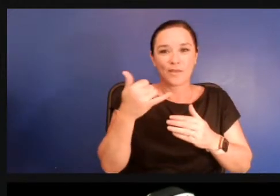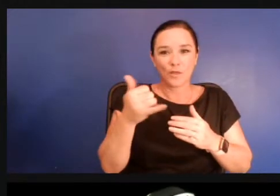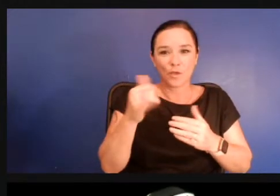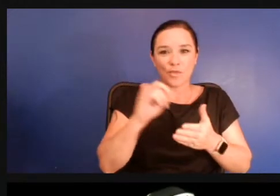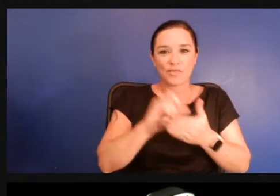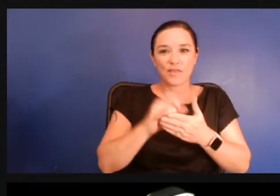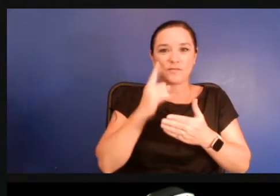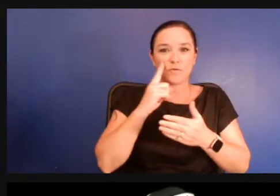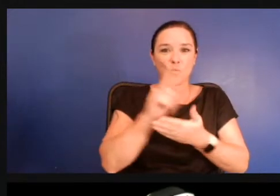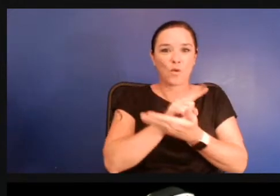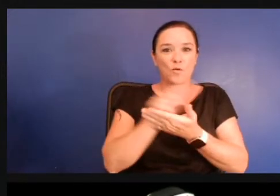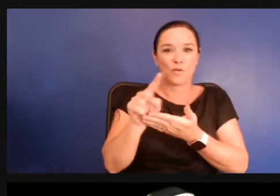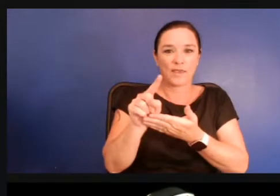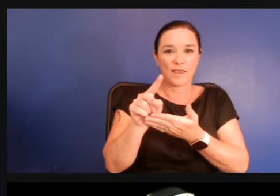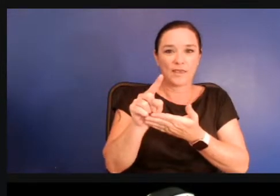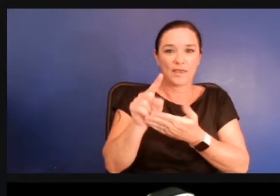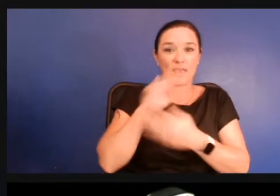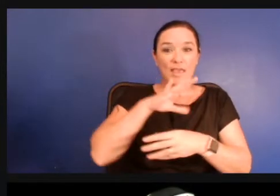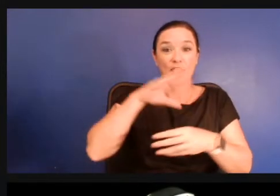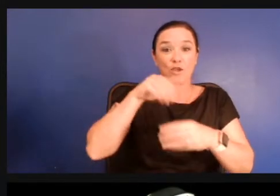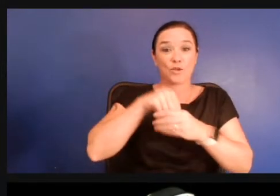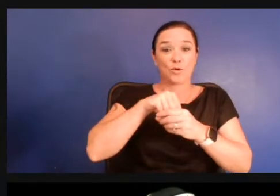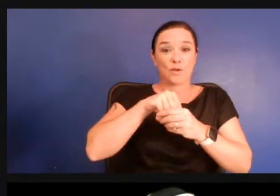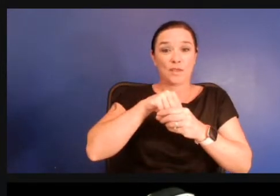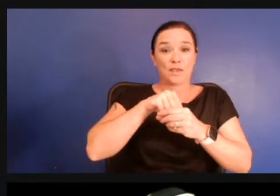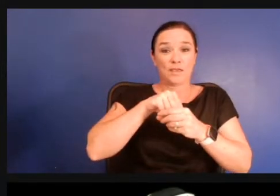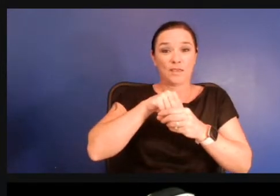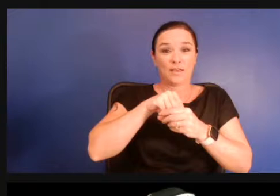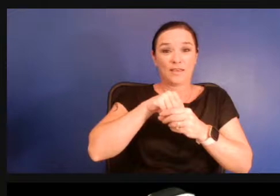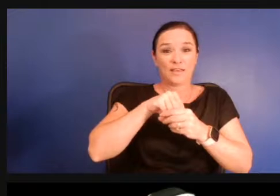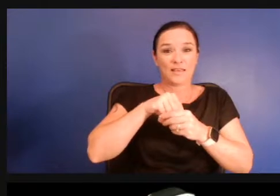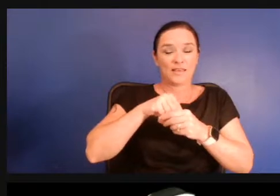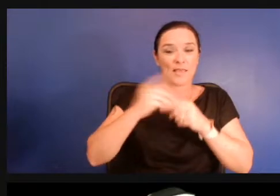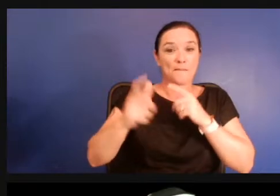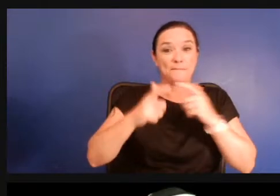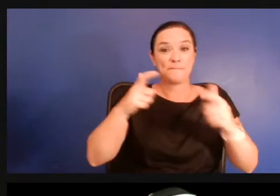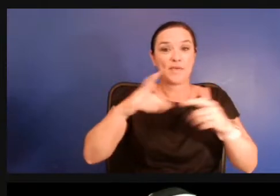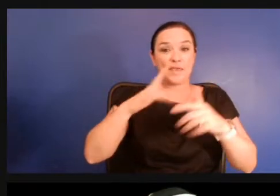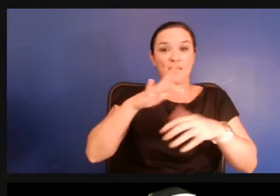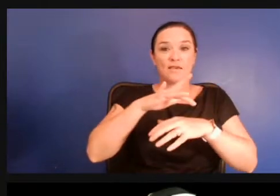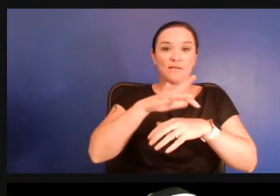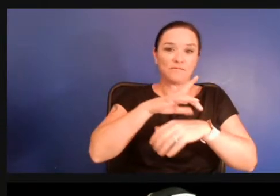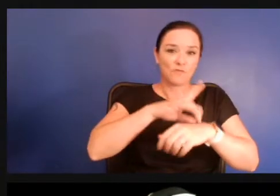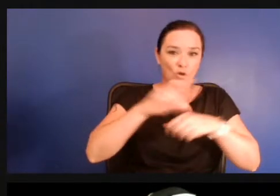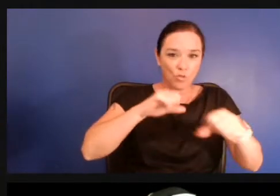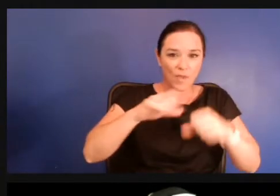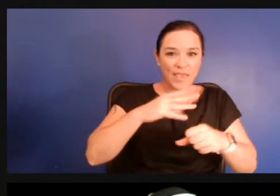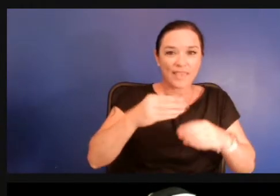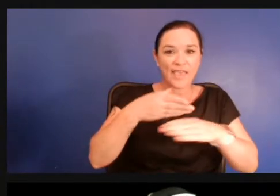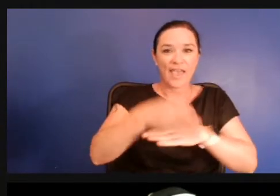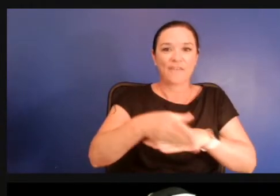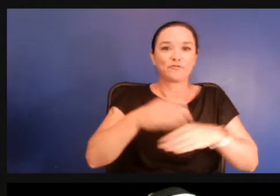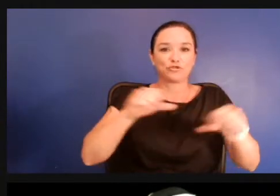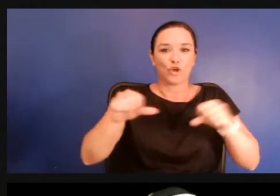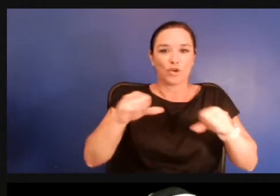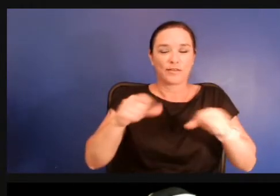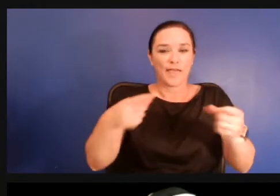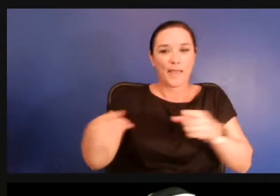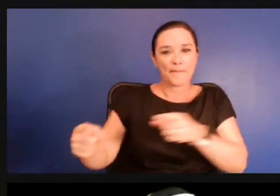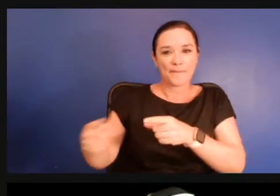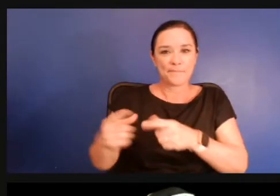past week, including that main event aftershock sequence over here. Right? But you might note